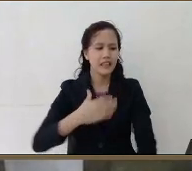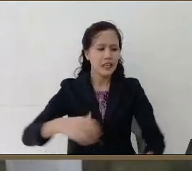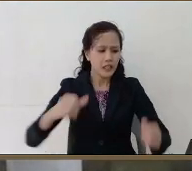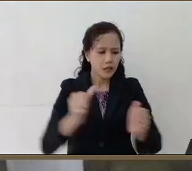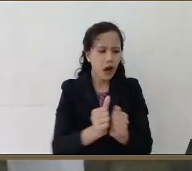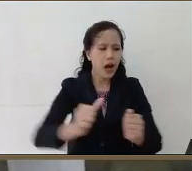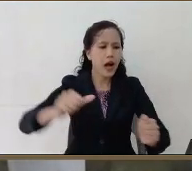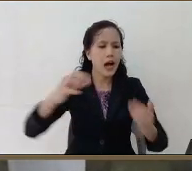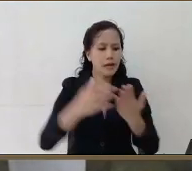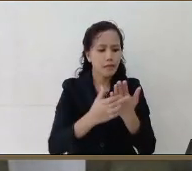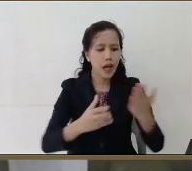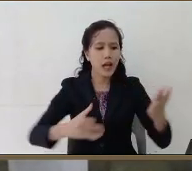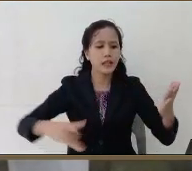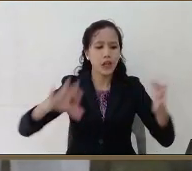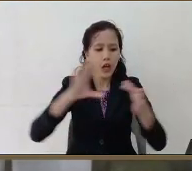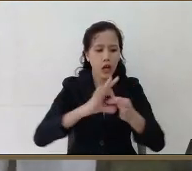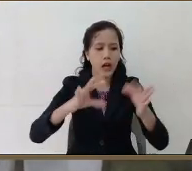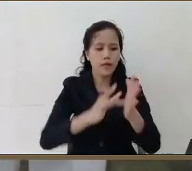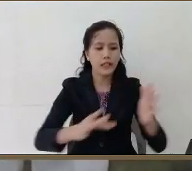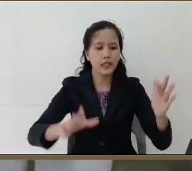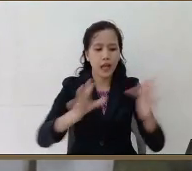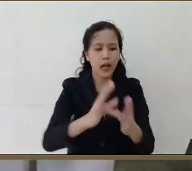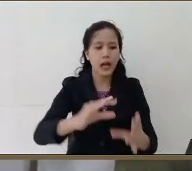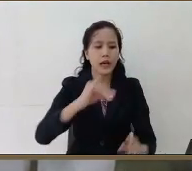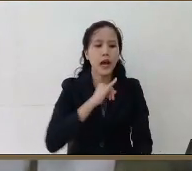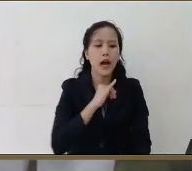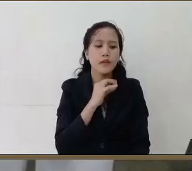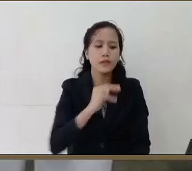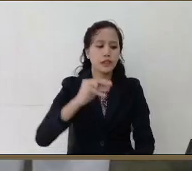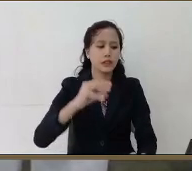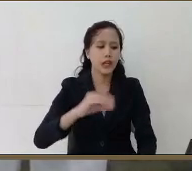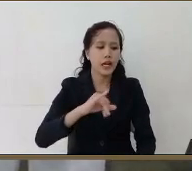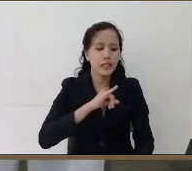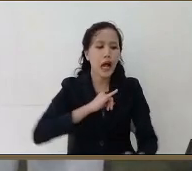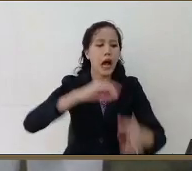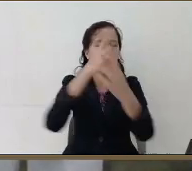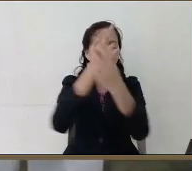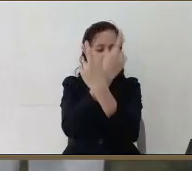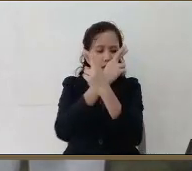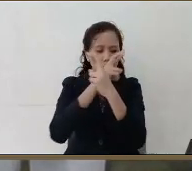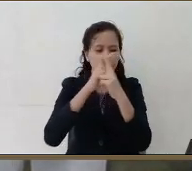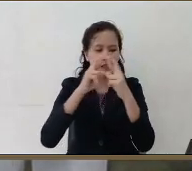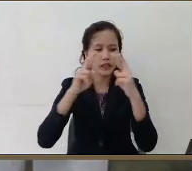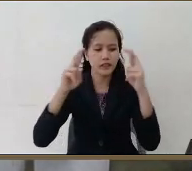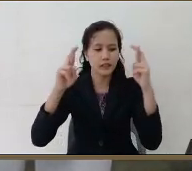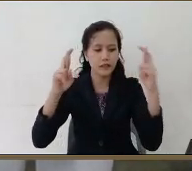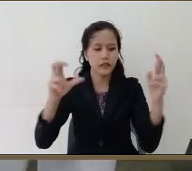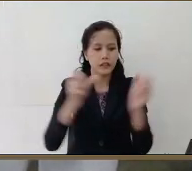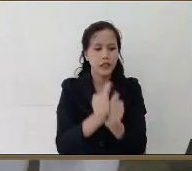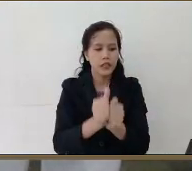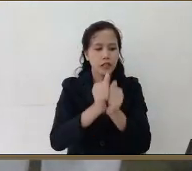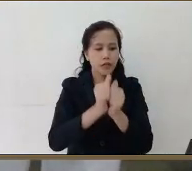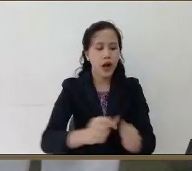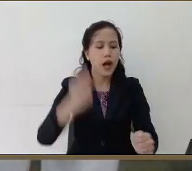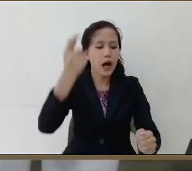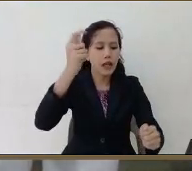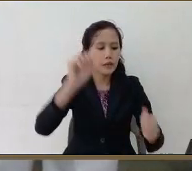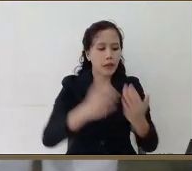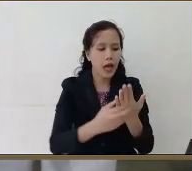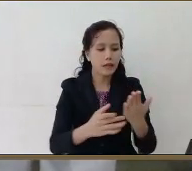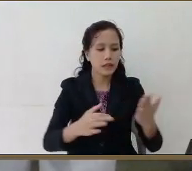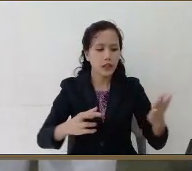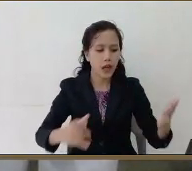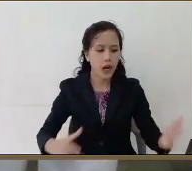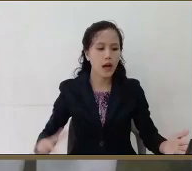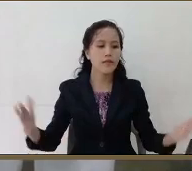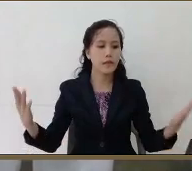With just one drop of the blood of Jesus, I'm redeemed. With just one